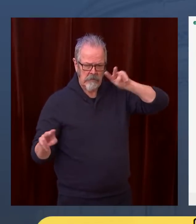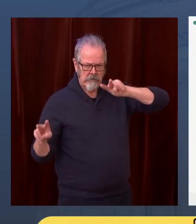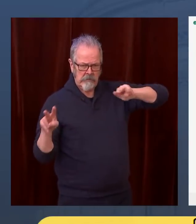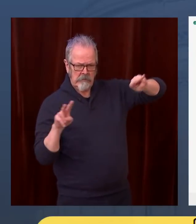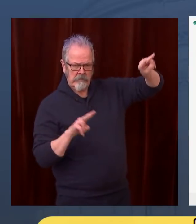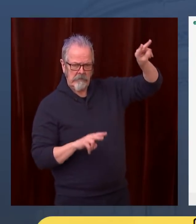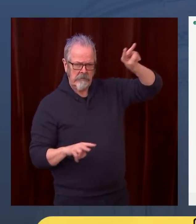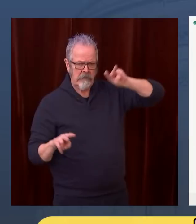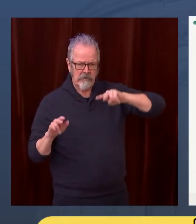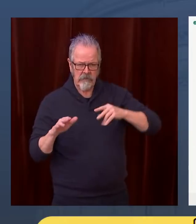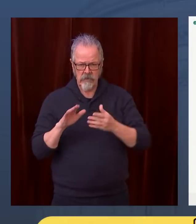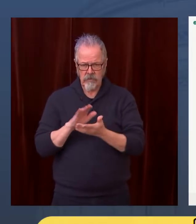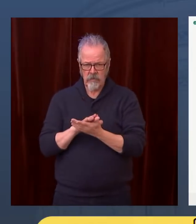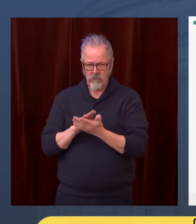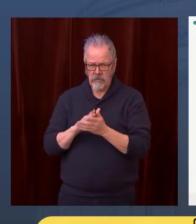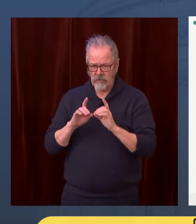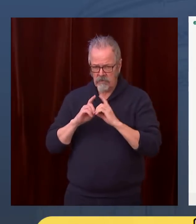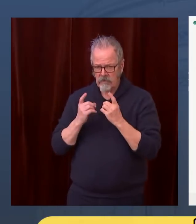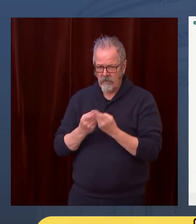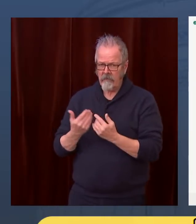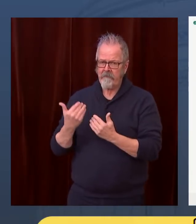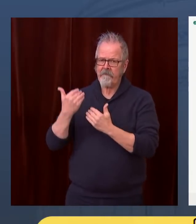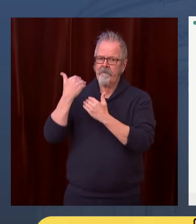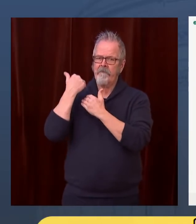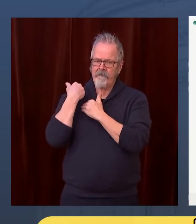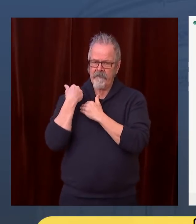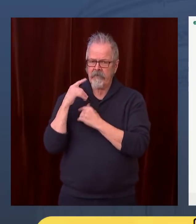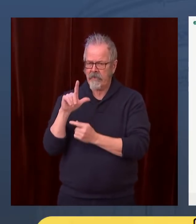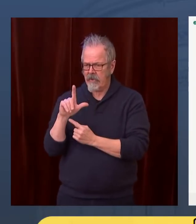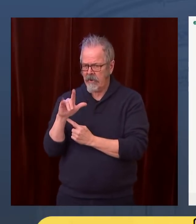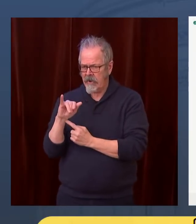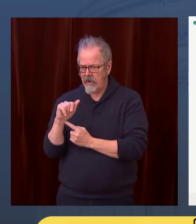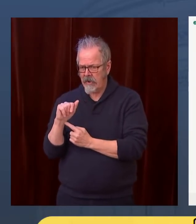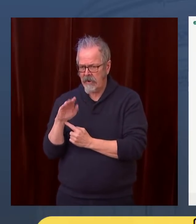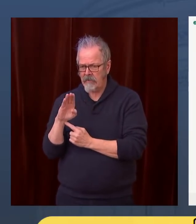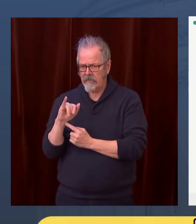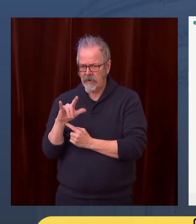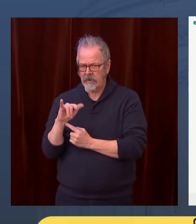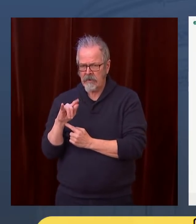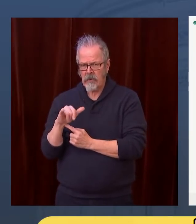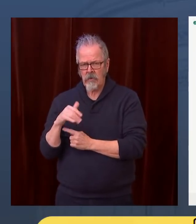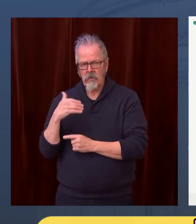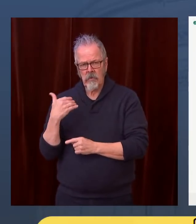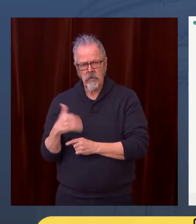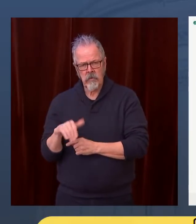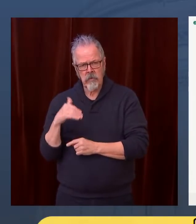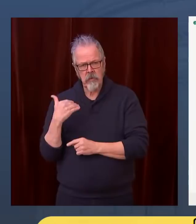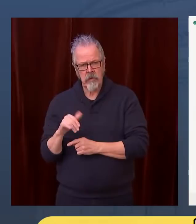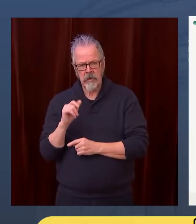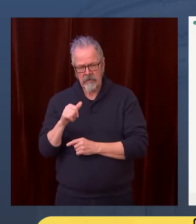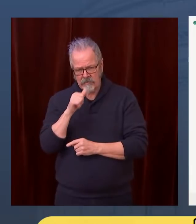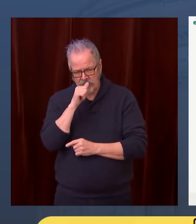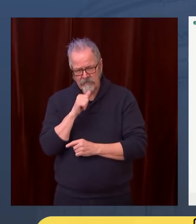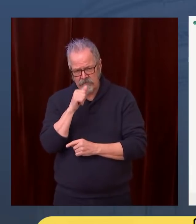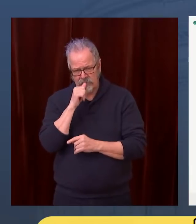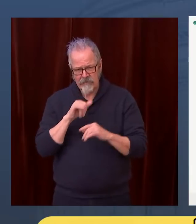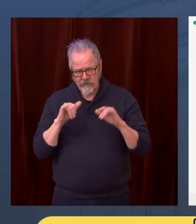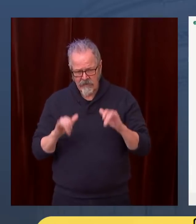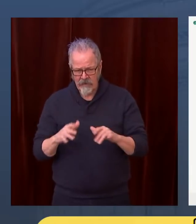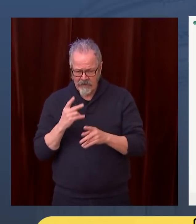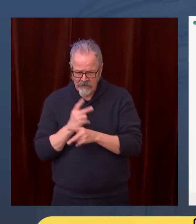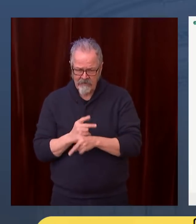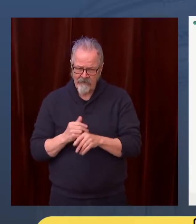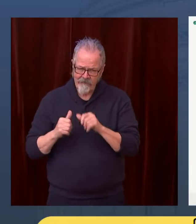in liability, their risk pools are concerned about it. If we just stay together on this, as we have, we coached districts through